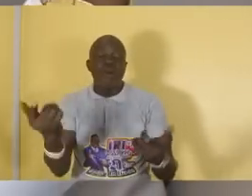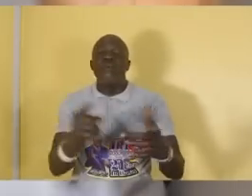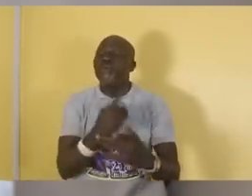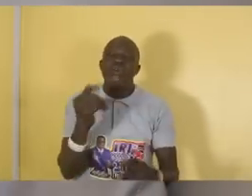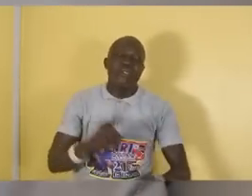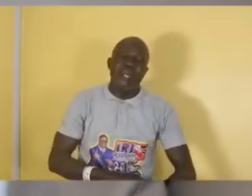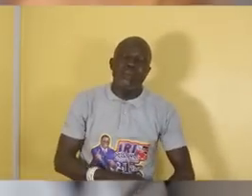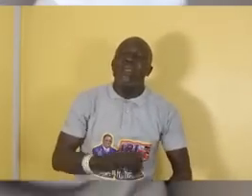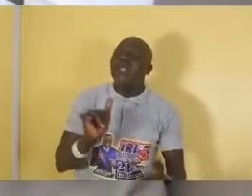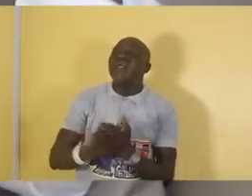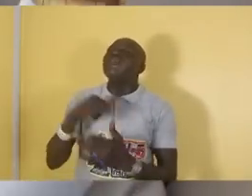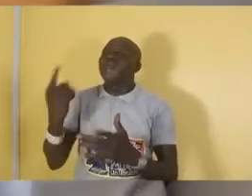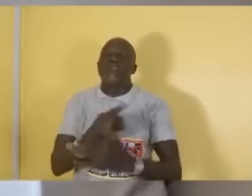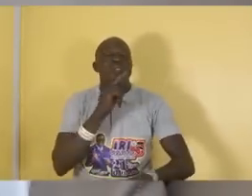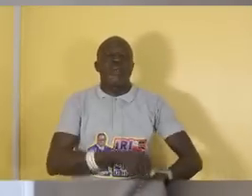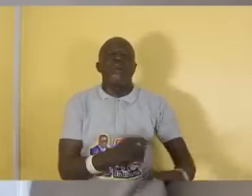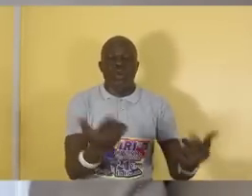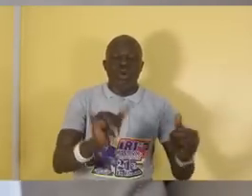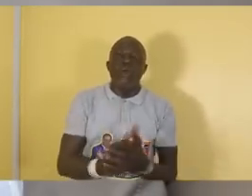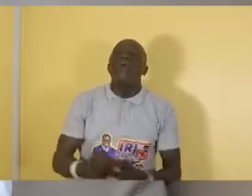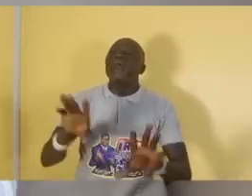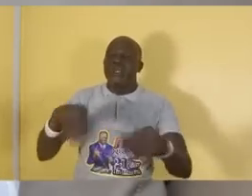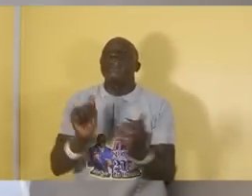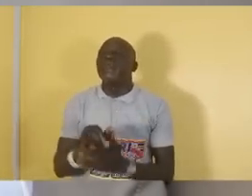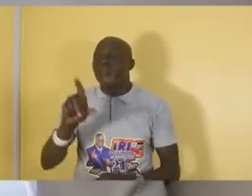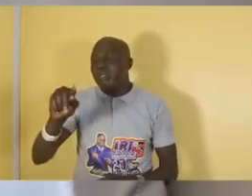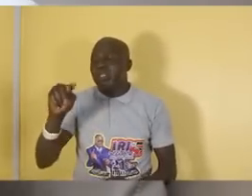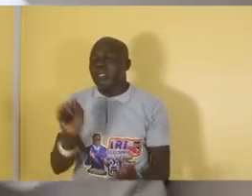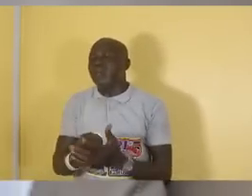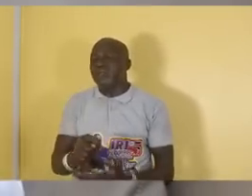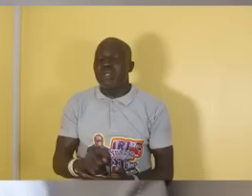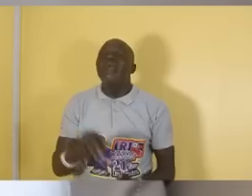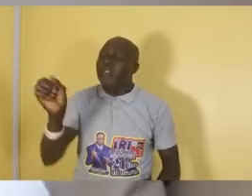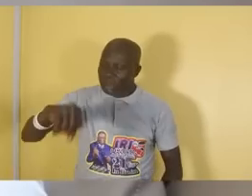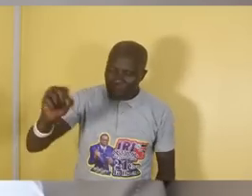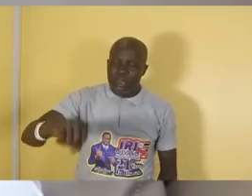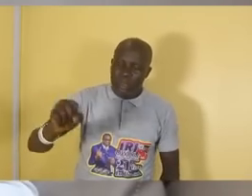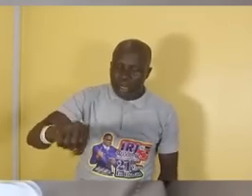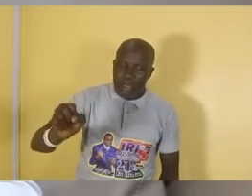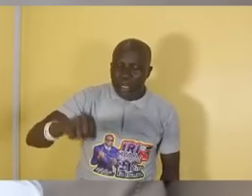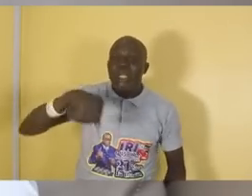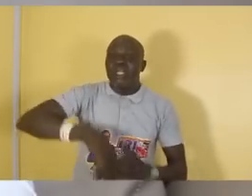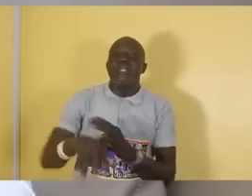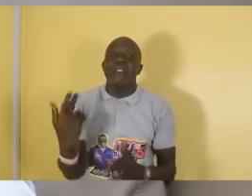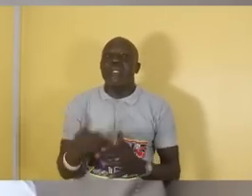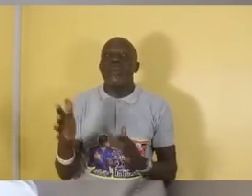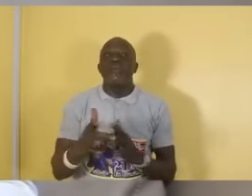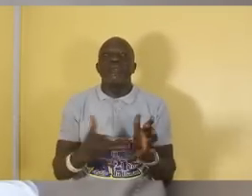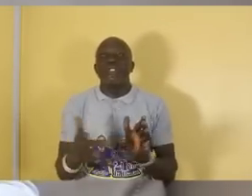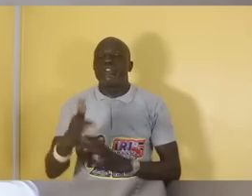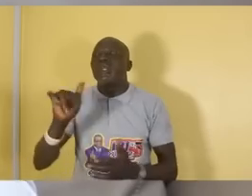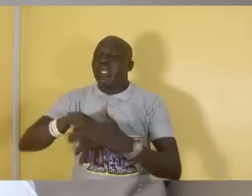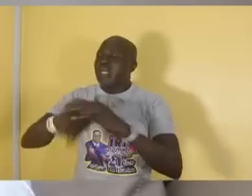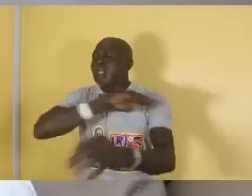never come. Who did Baba cannot walk? And that will be our first time. What did they go keep it? And she took the lucky. Yes, it was lucky to get there. Who did man so so? In the name